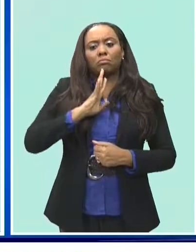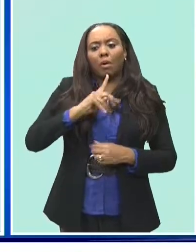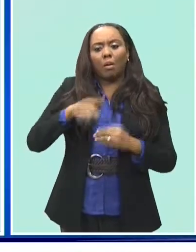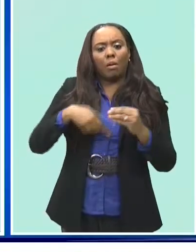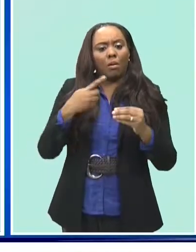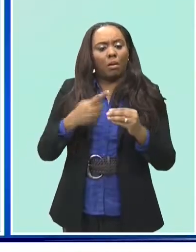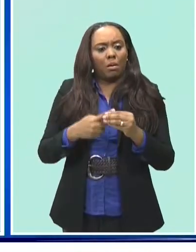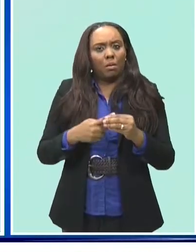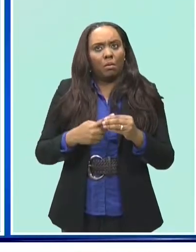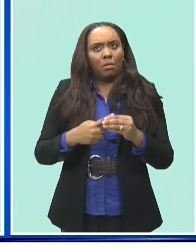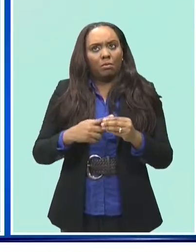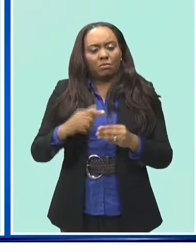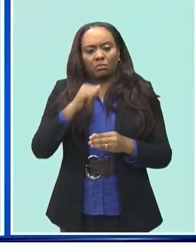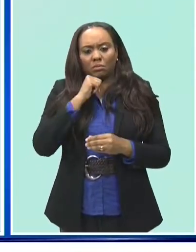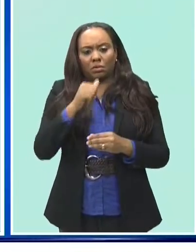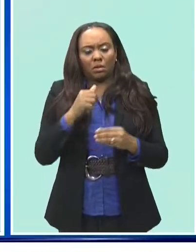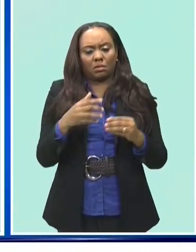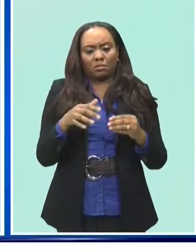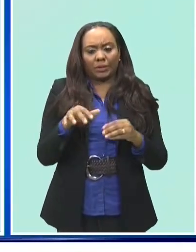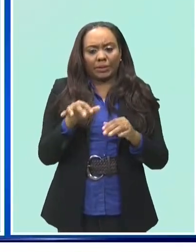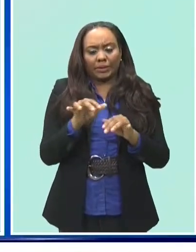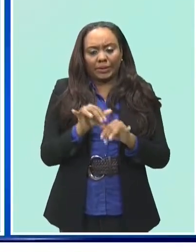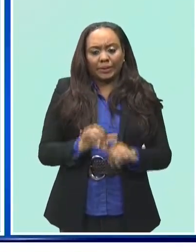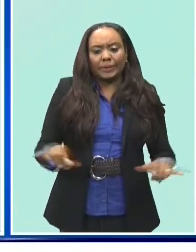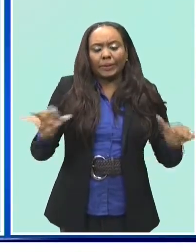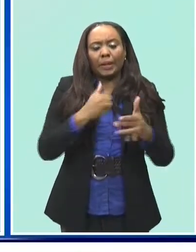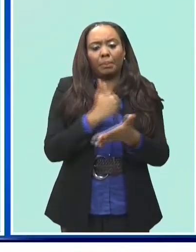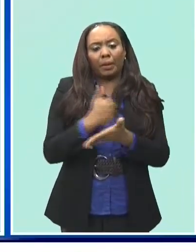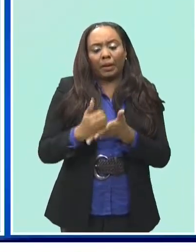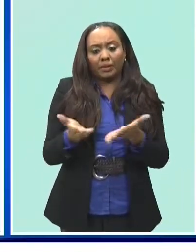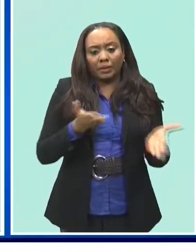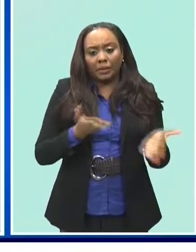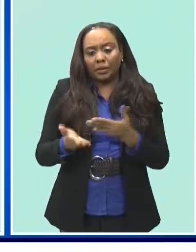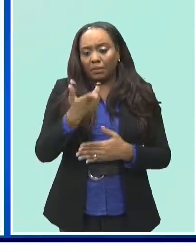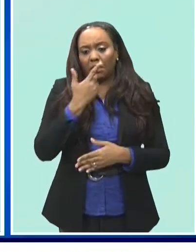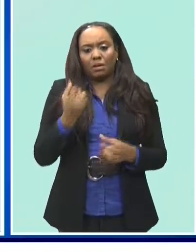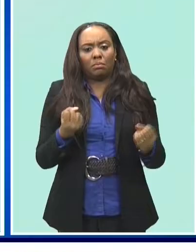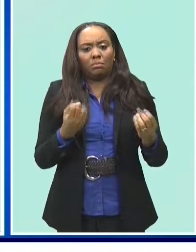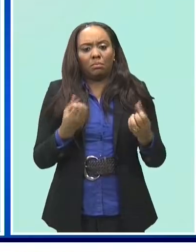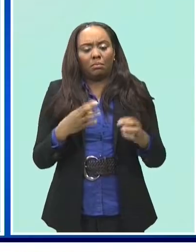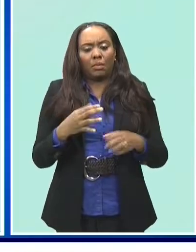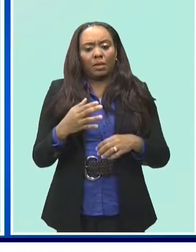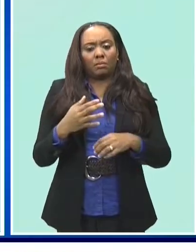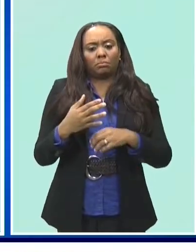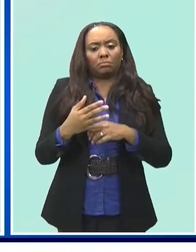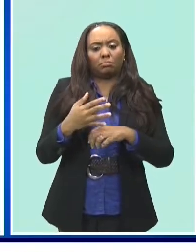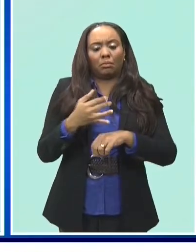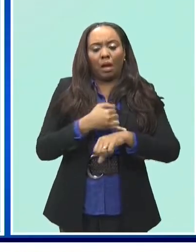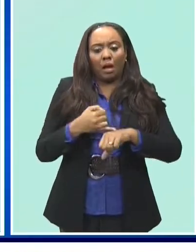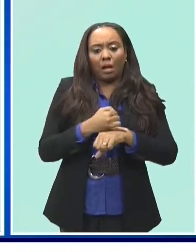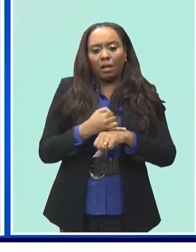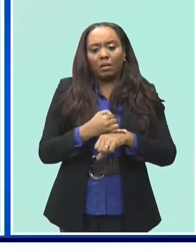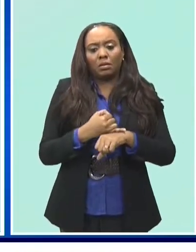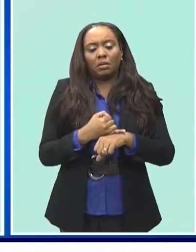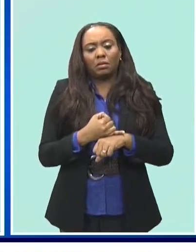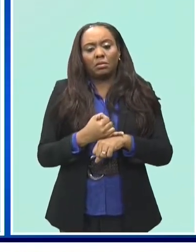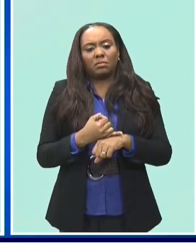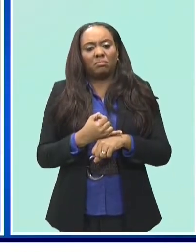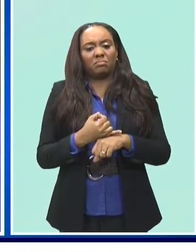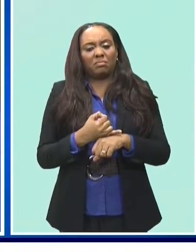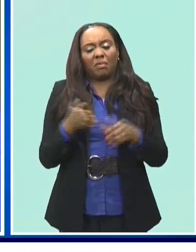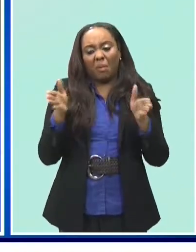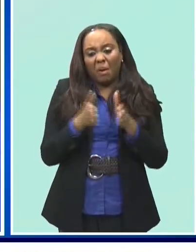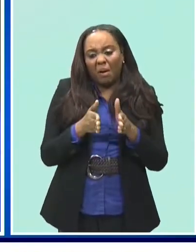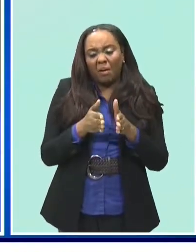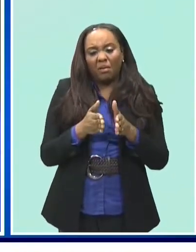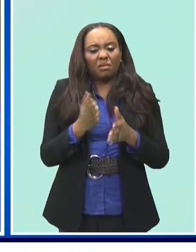failure to have correspondent banking services because many countries across the region are seen as too small to matter to some.